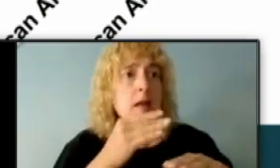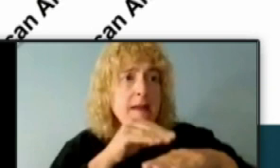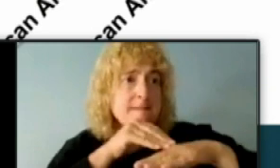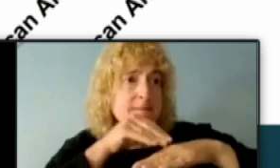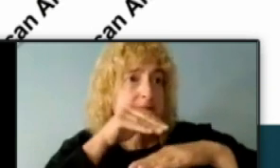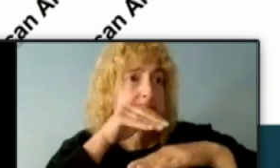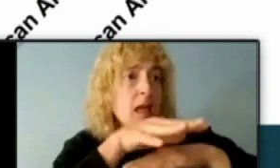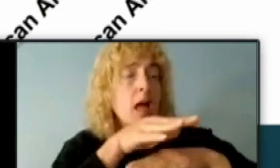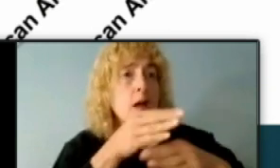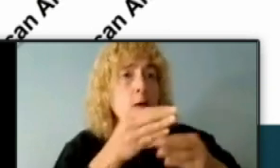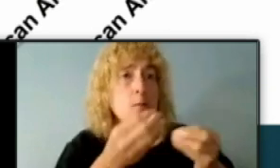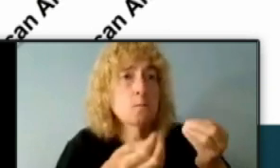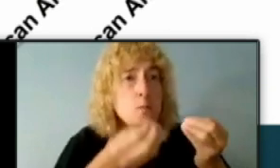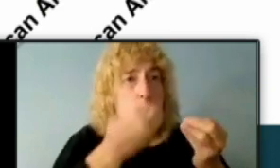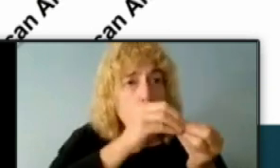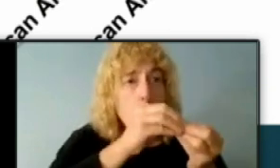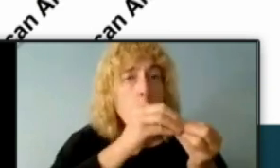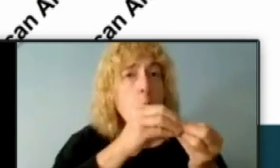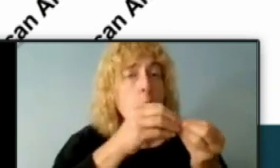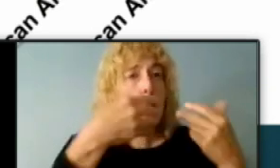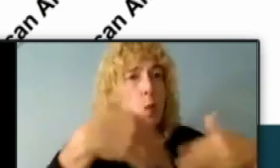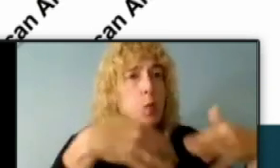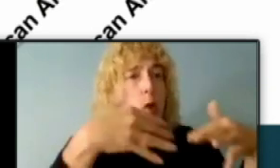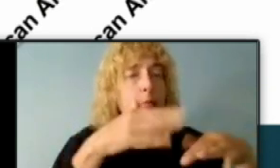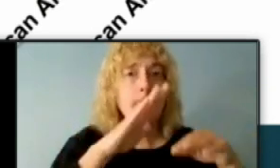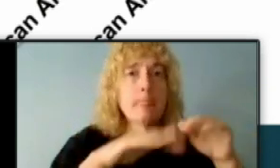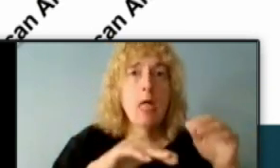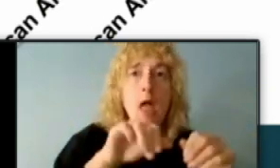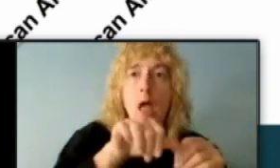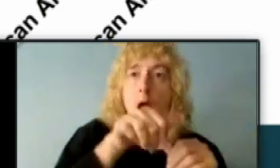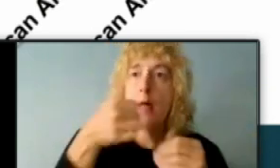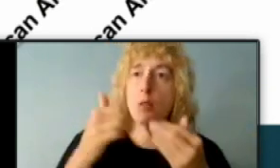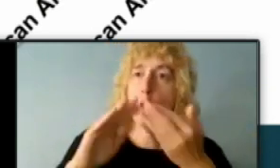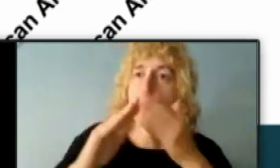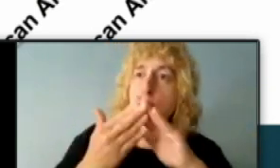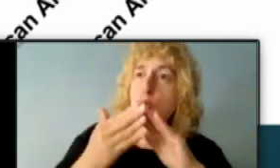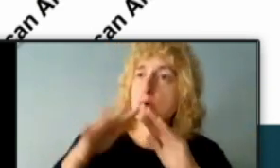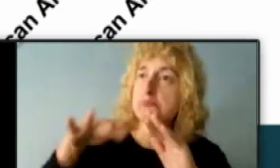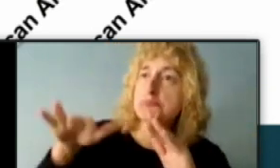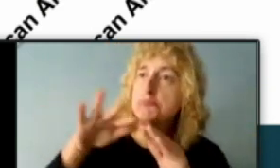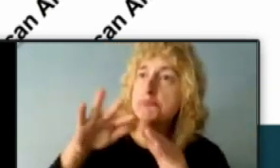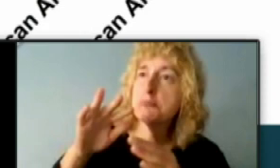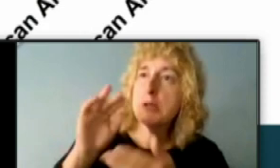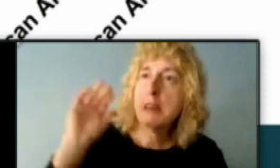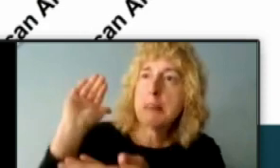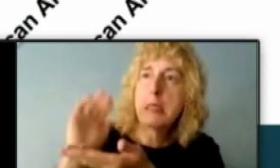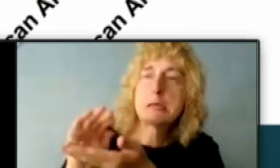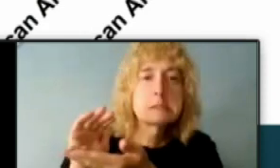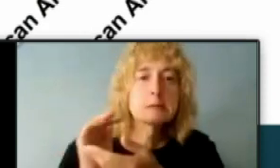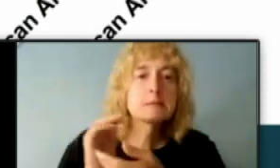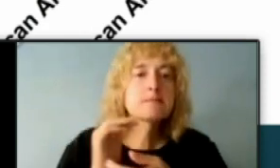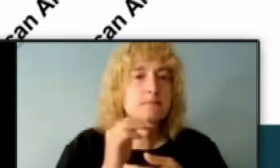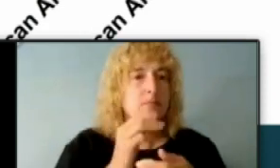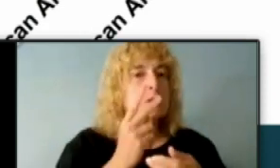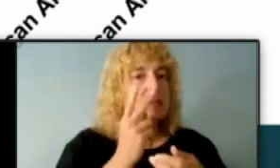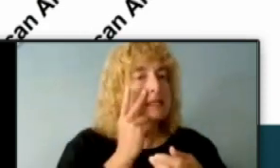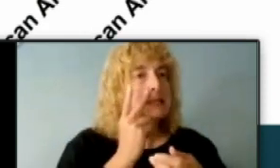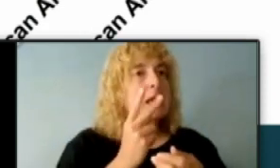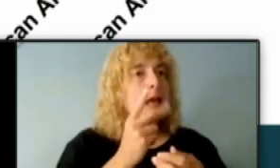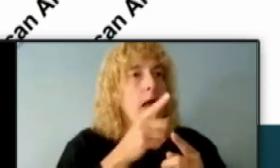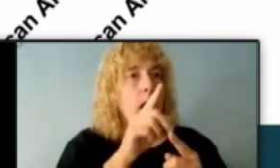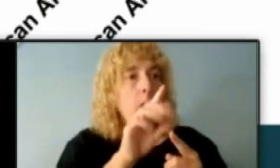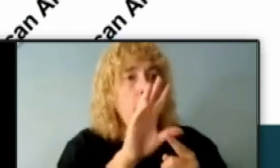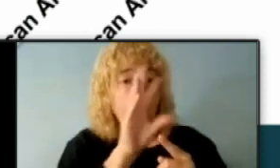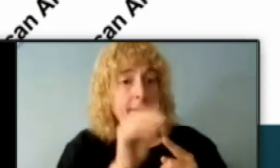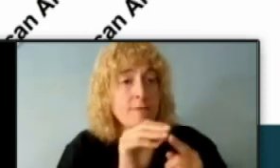more than another community? And what you can see in that middle panel there, the individuals who identify as African American